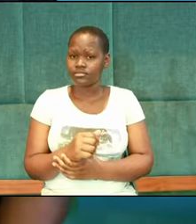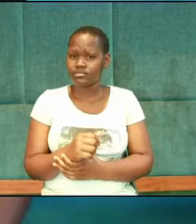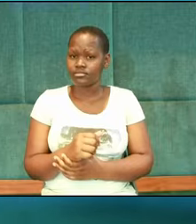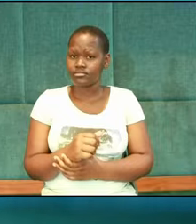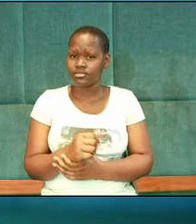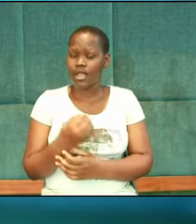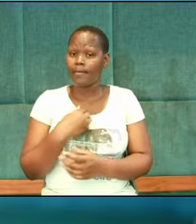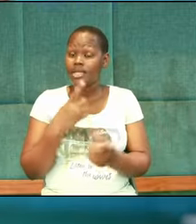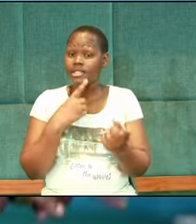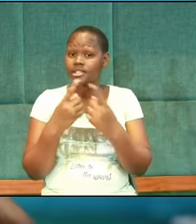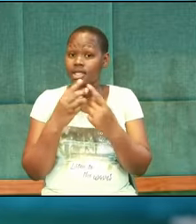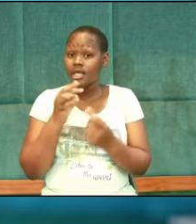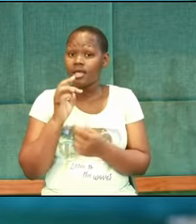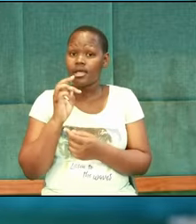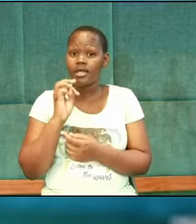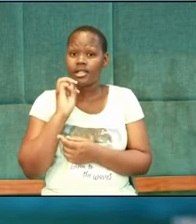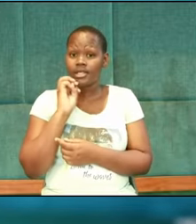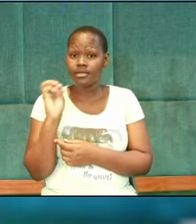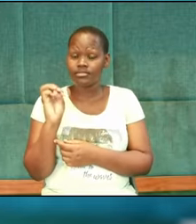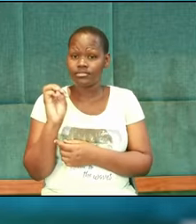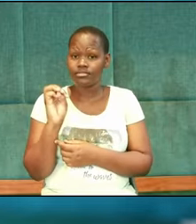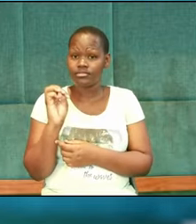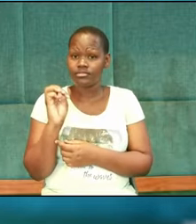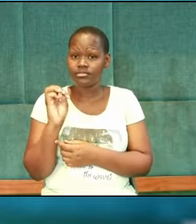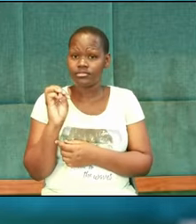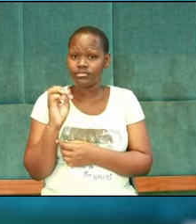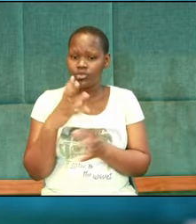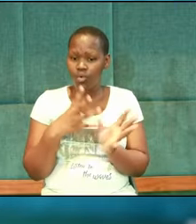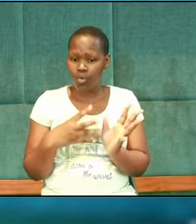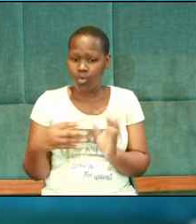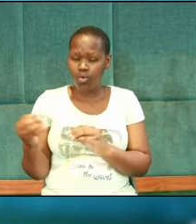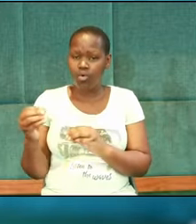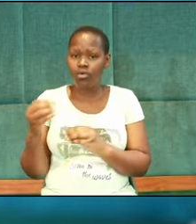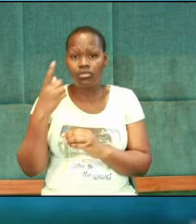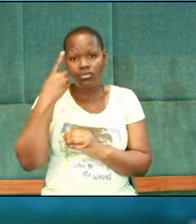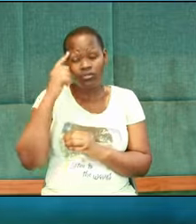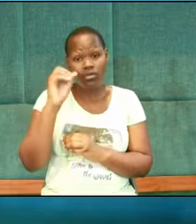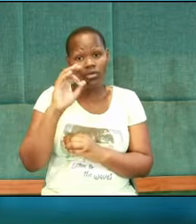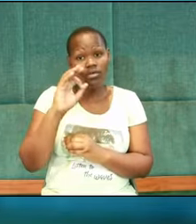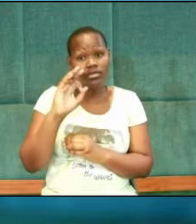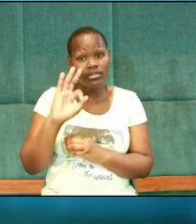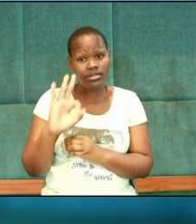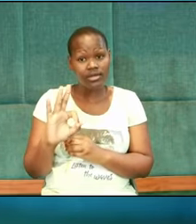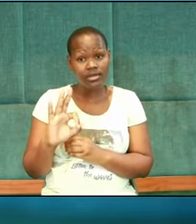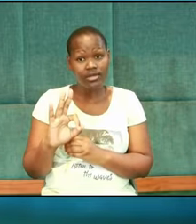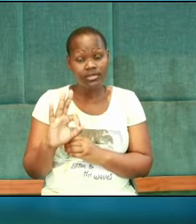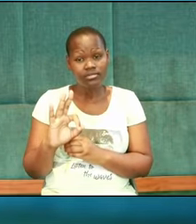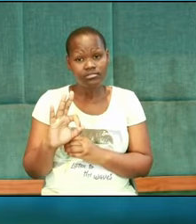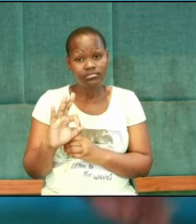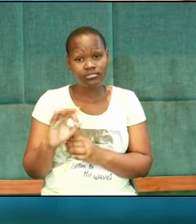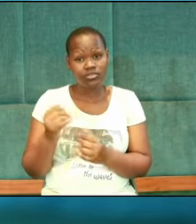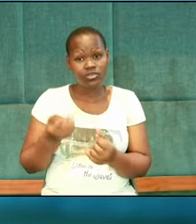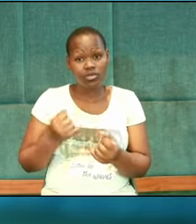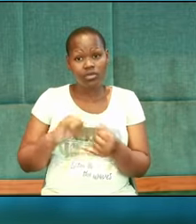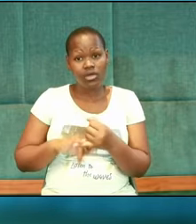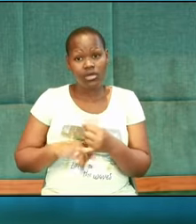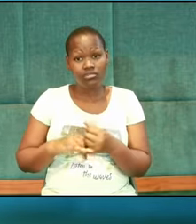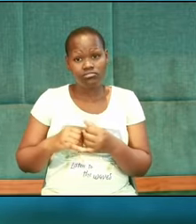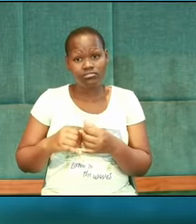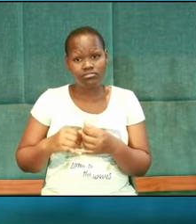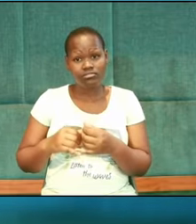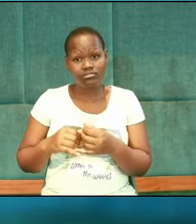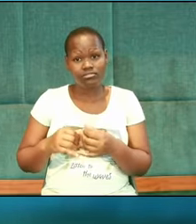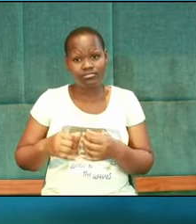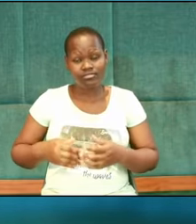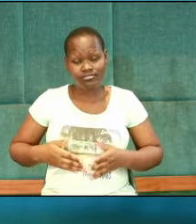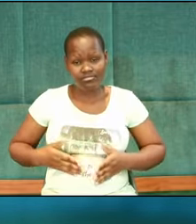I told him, leave her too. Go for the 3rd wife and give birth to another 7 so that you represent the Ghana